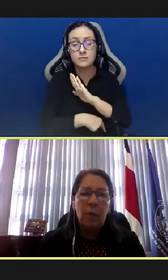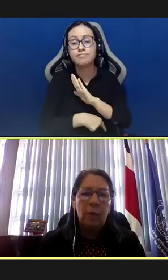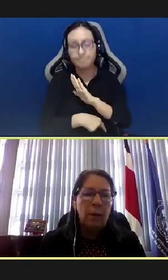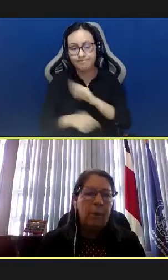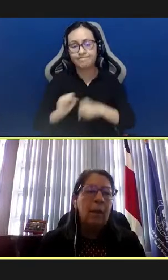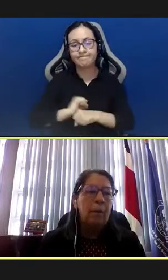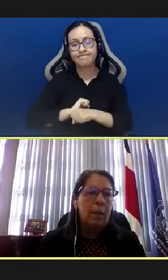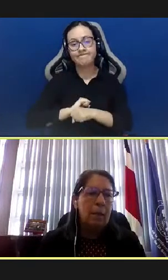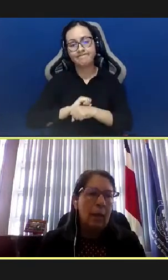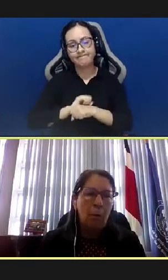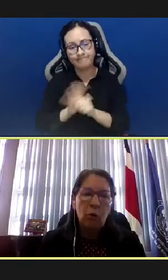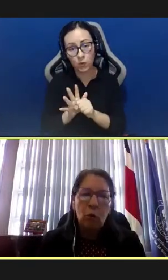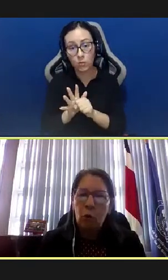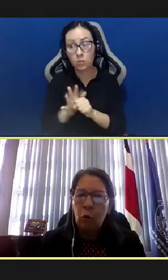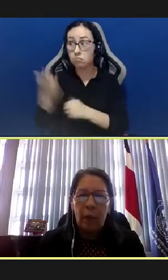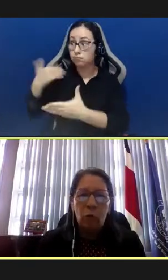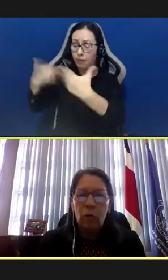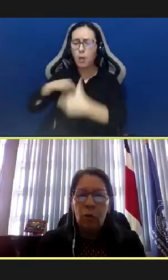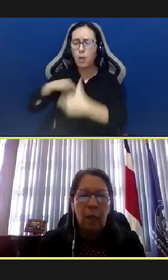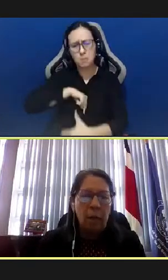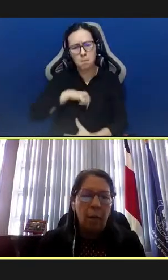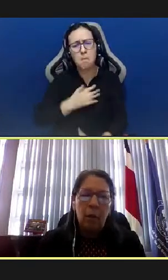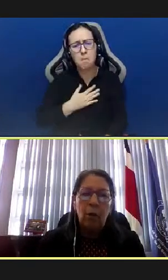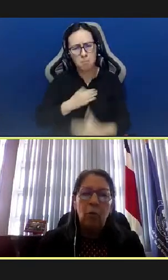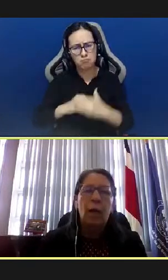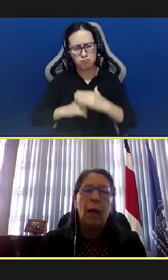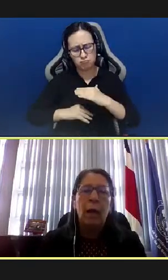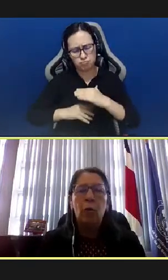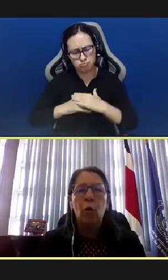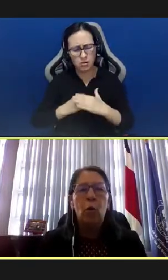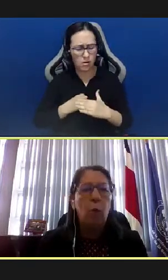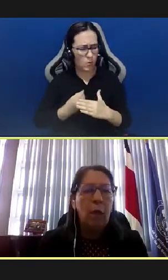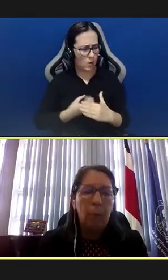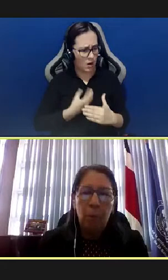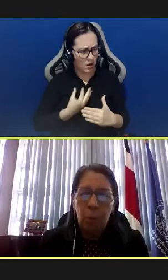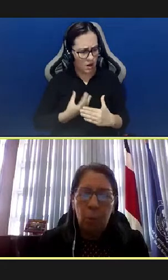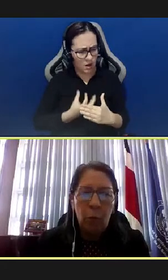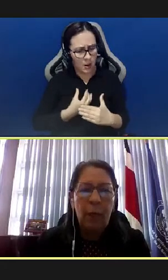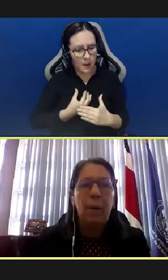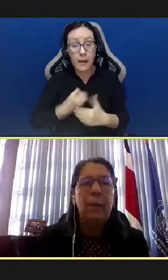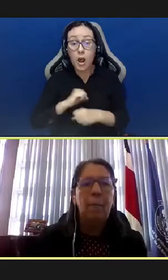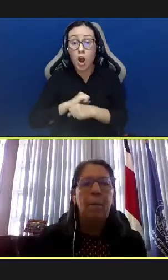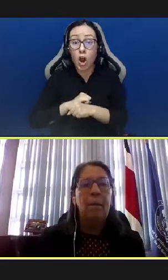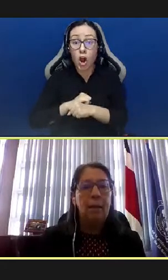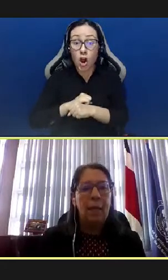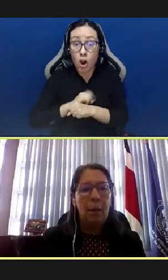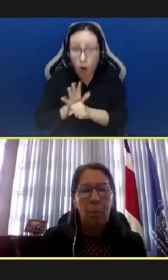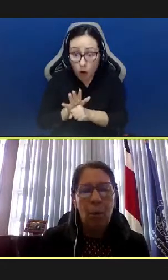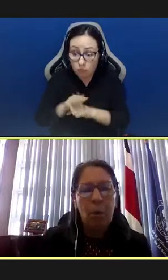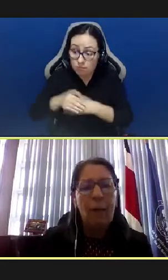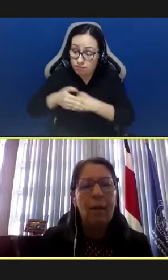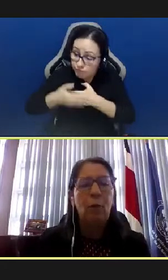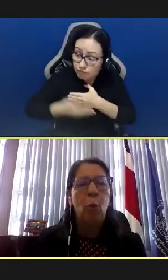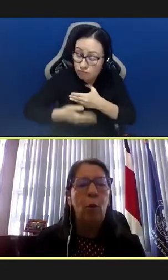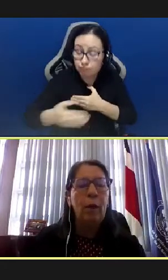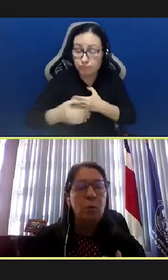not only among these communities, we also have other data.